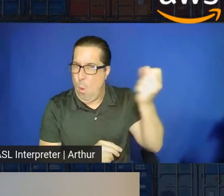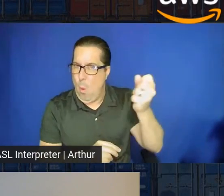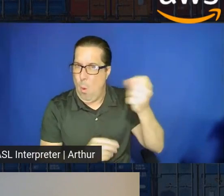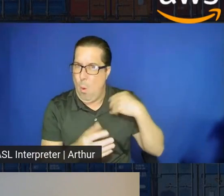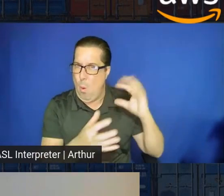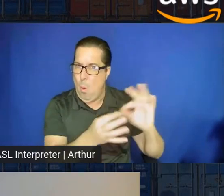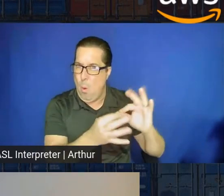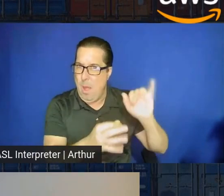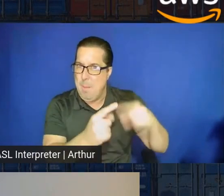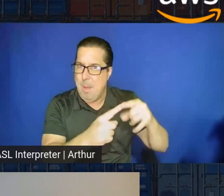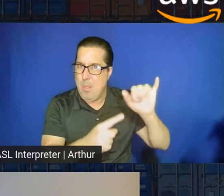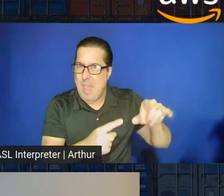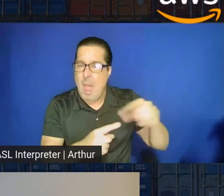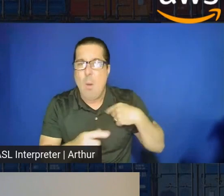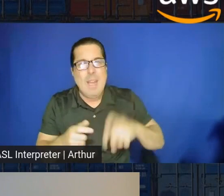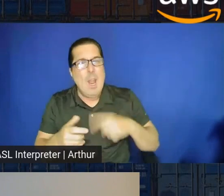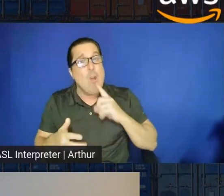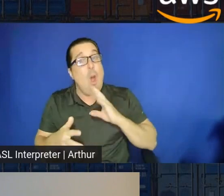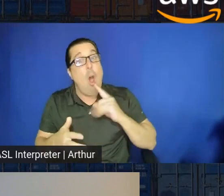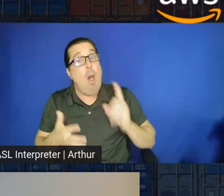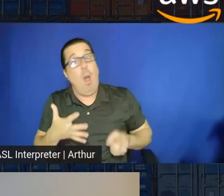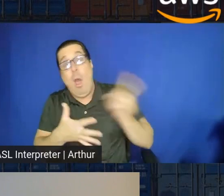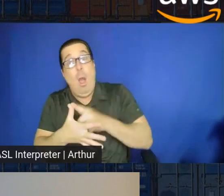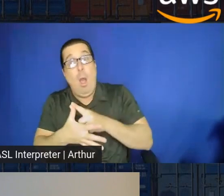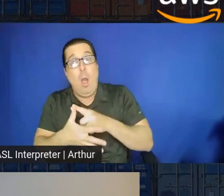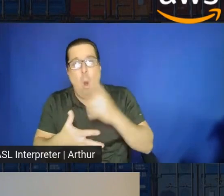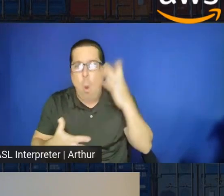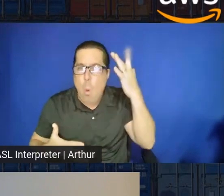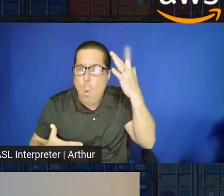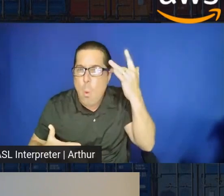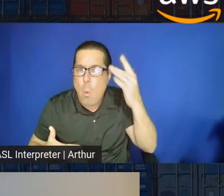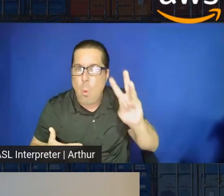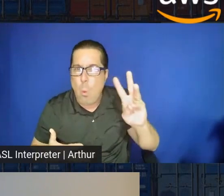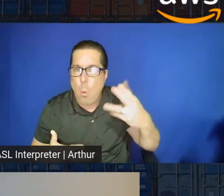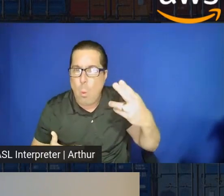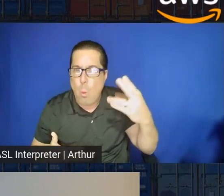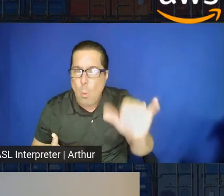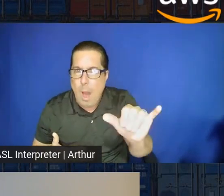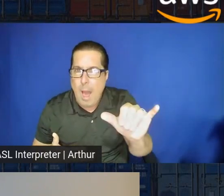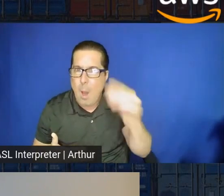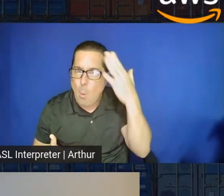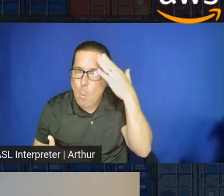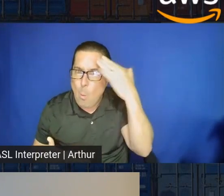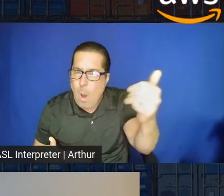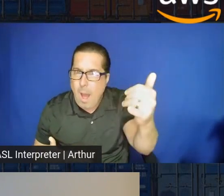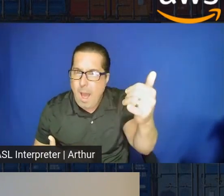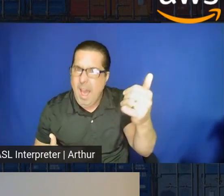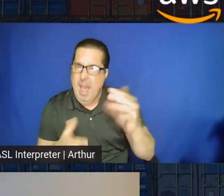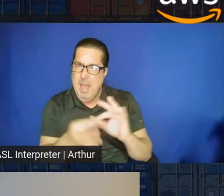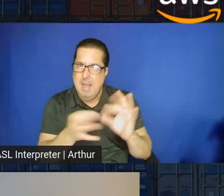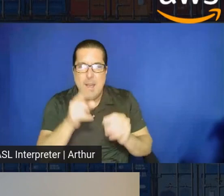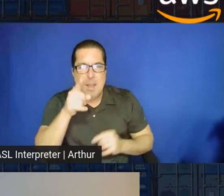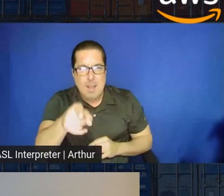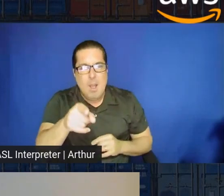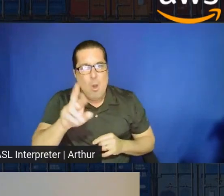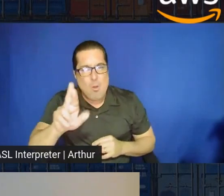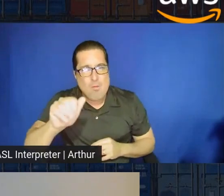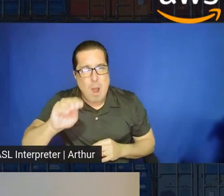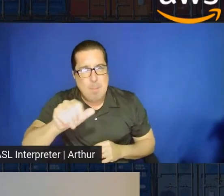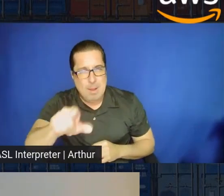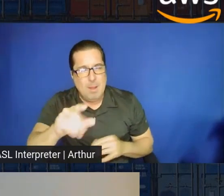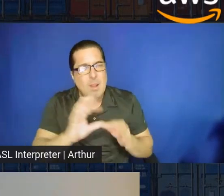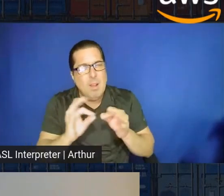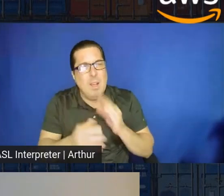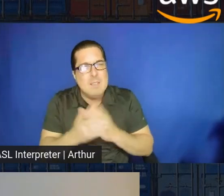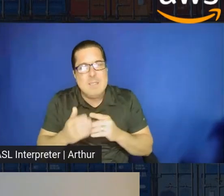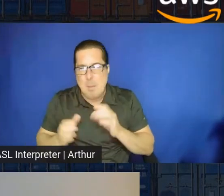to understand why. Why do people want to do this? And Rama, I want you to kind of go through some of the customer use cases, but at